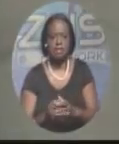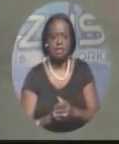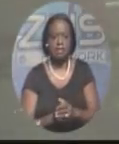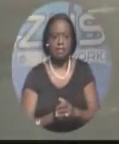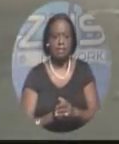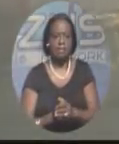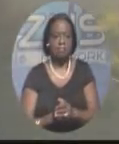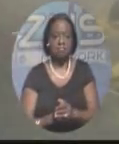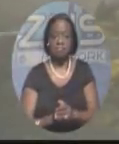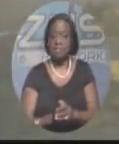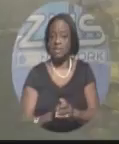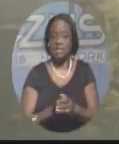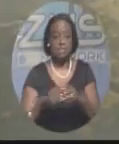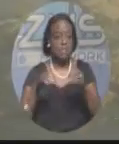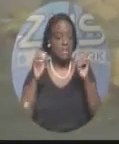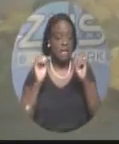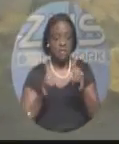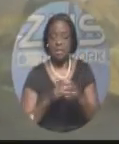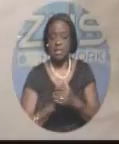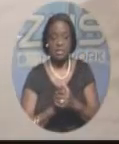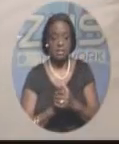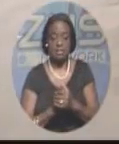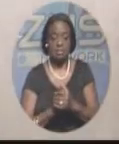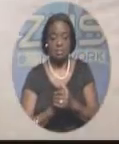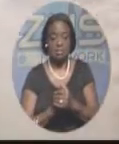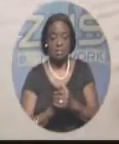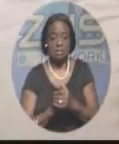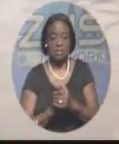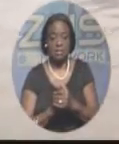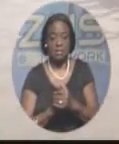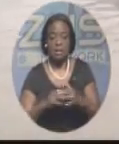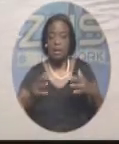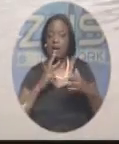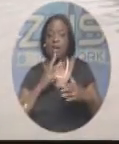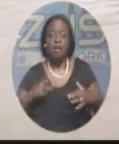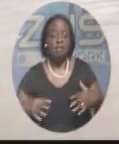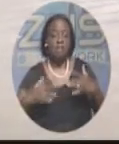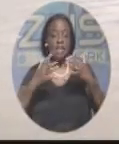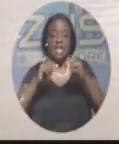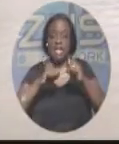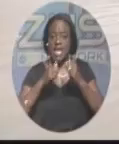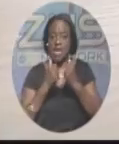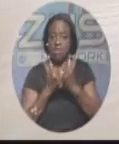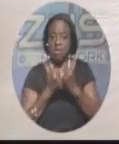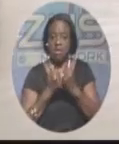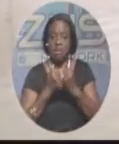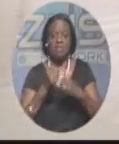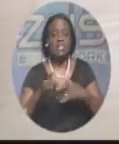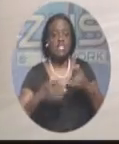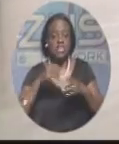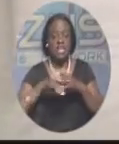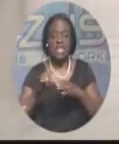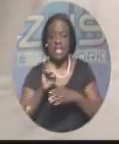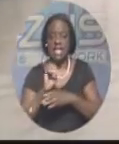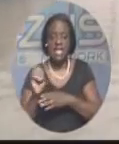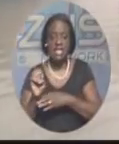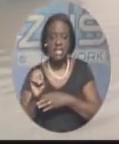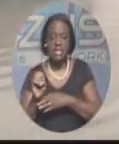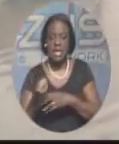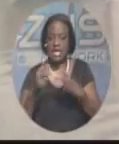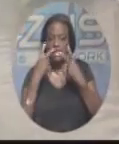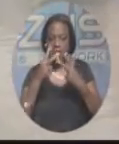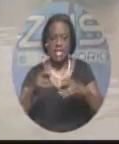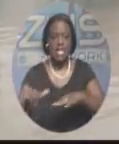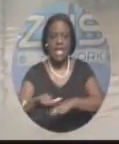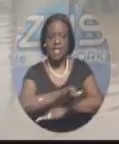The devastation was evident. Flooding also an area of concern, particularly in the east, where you can see